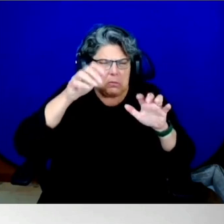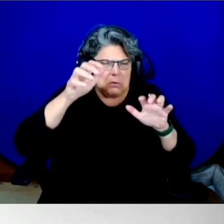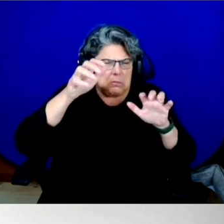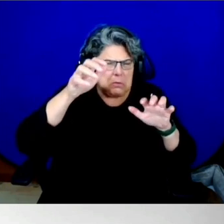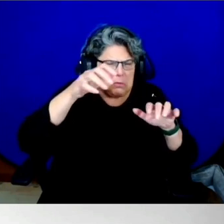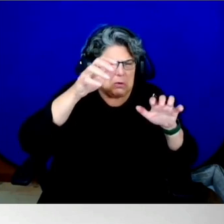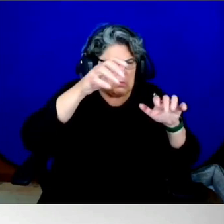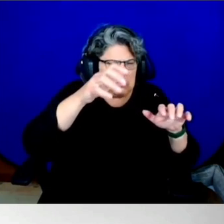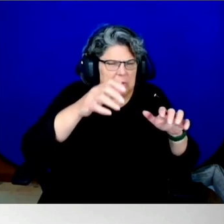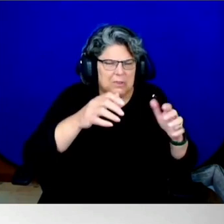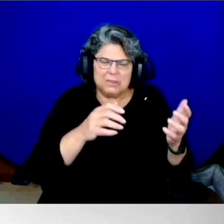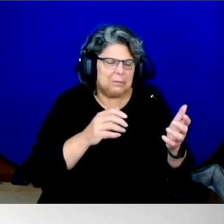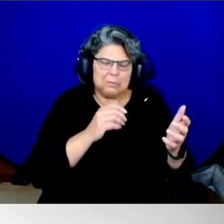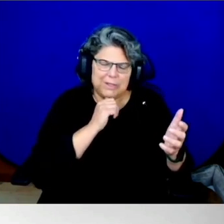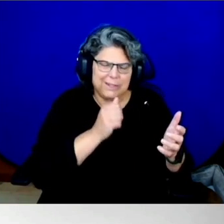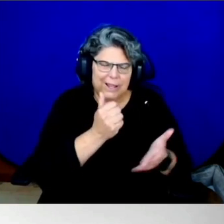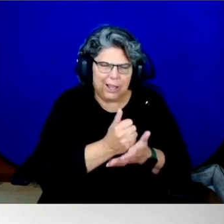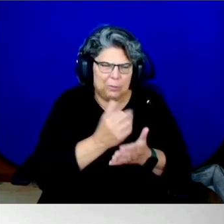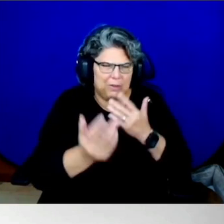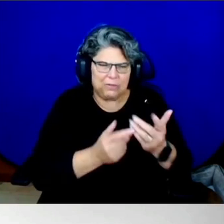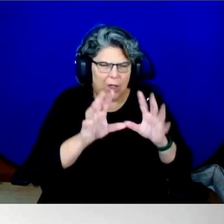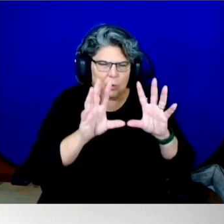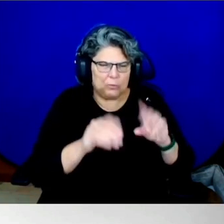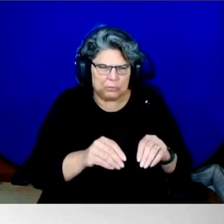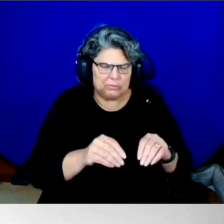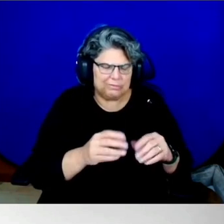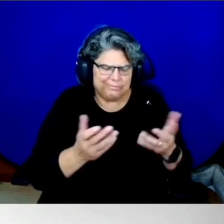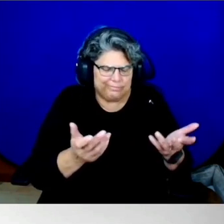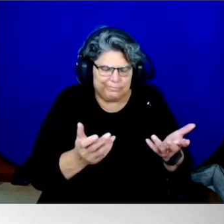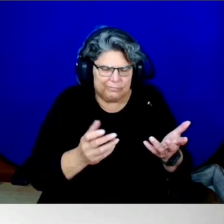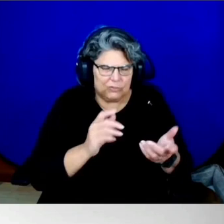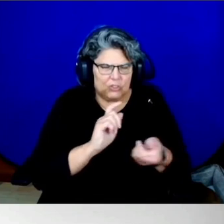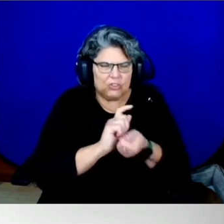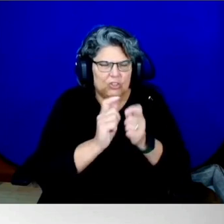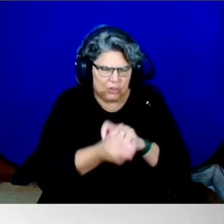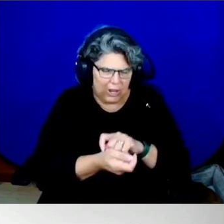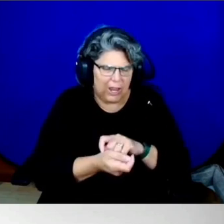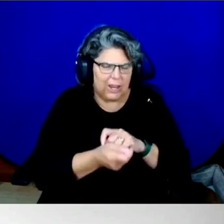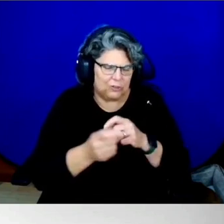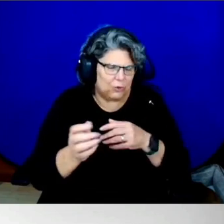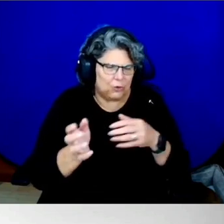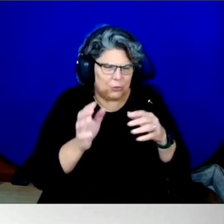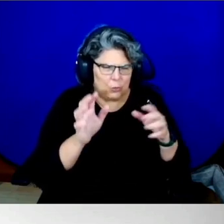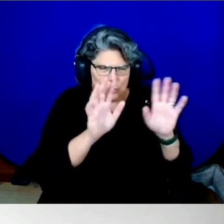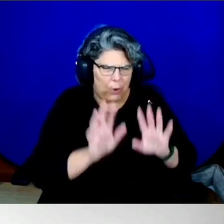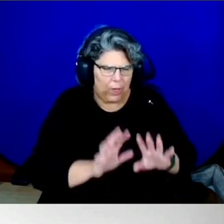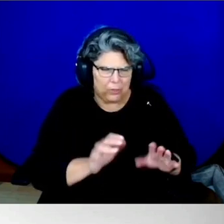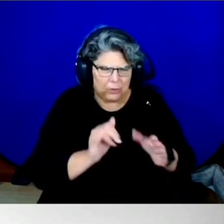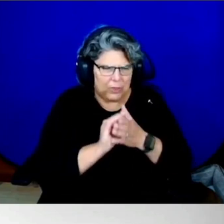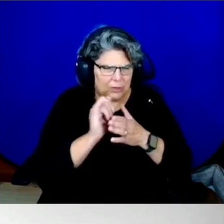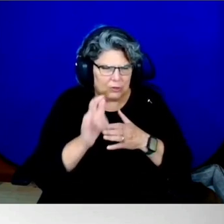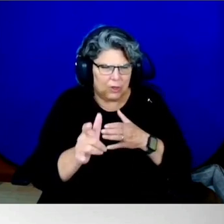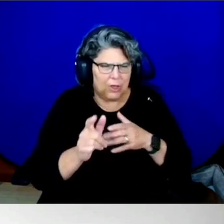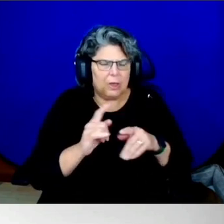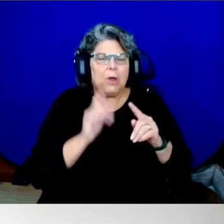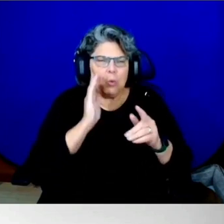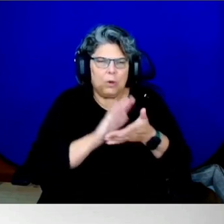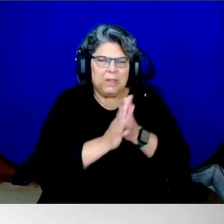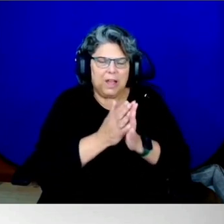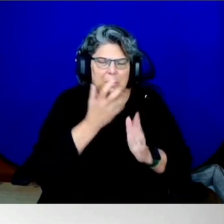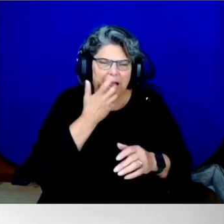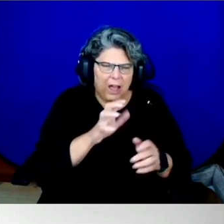the fire to be extinguished. It's just a little bit of change in weather. And then as we look forward, we're going to kind of go into a hotter and drier period over the next couple of